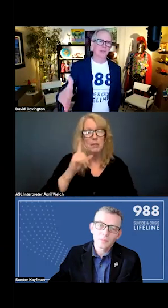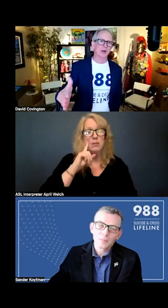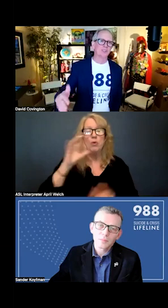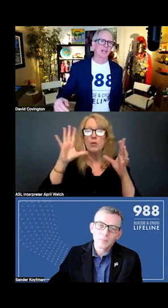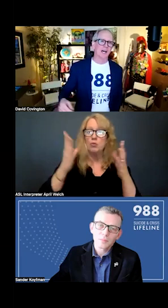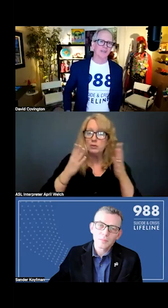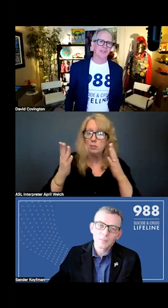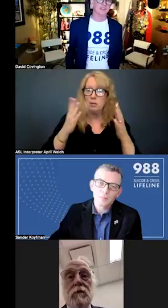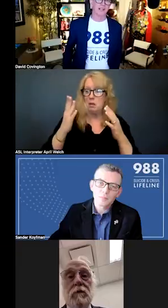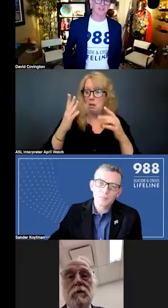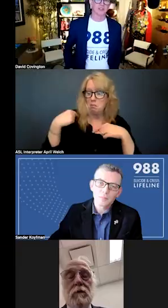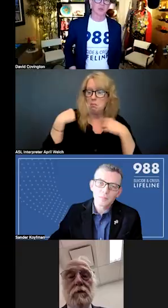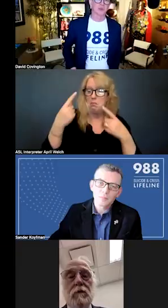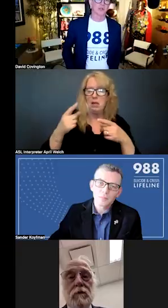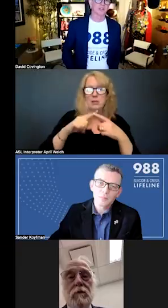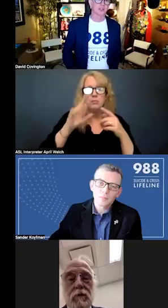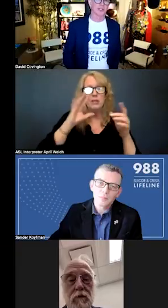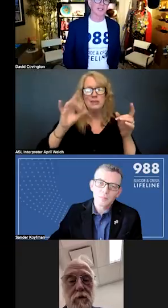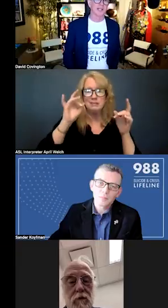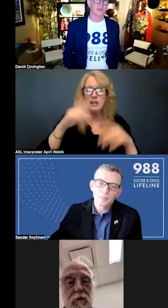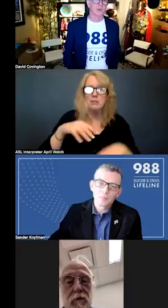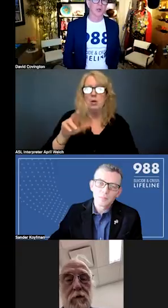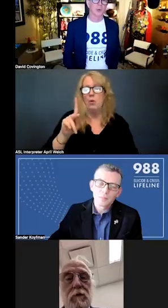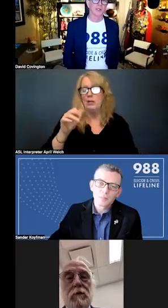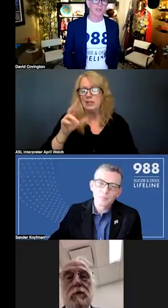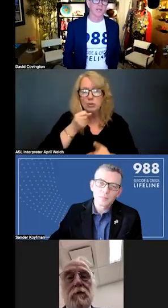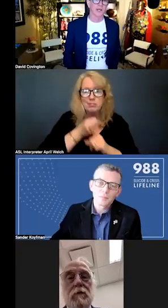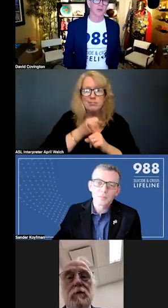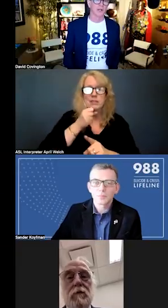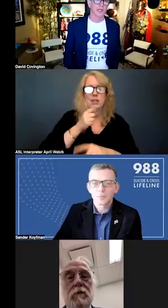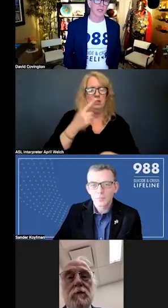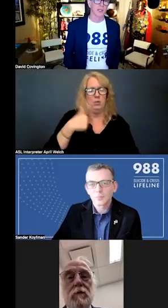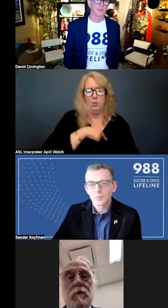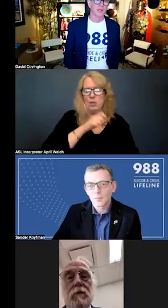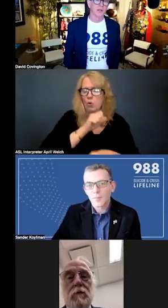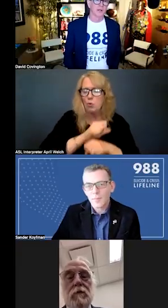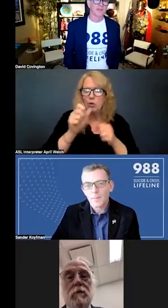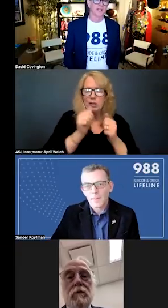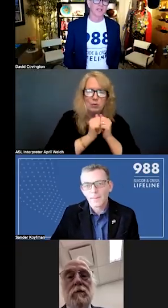up alongside these disasters. Of course, when Katrina hit and we were all working together,